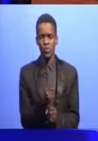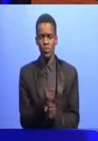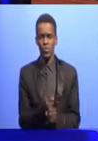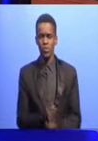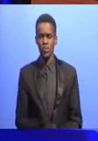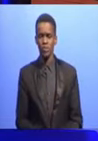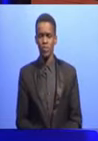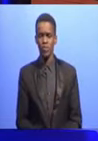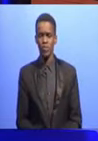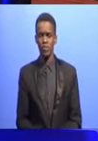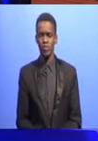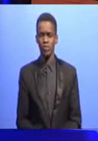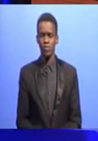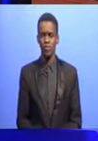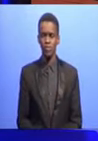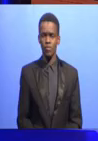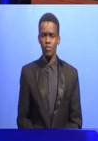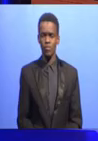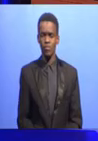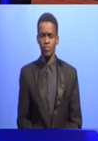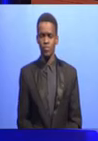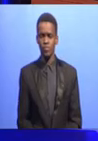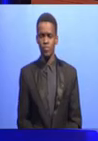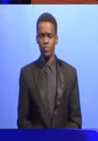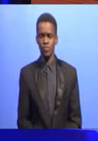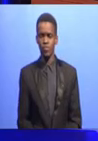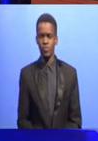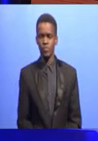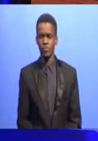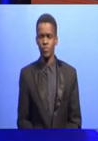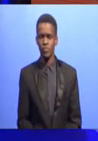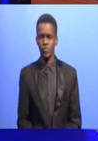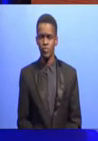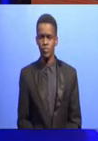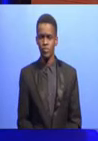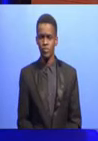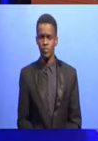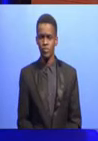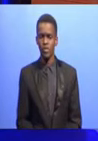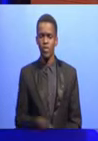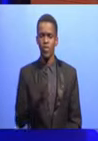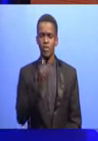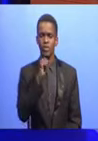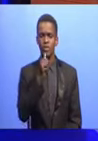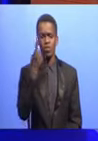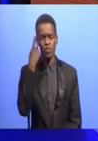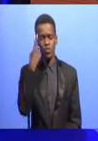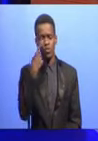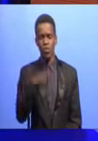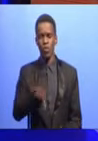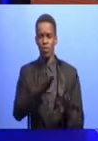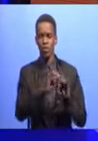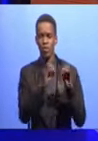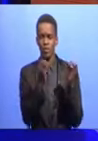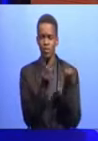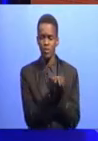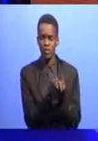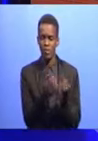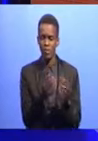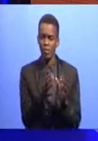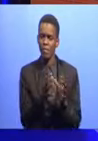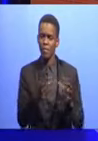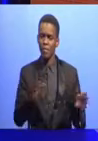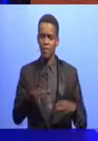maitikoro a dira re le ka gore tota se ga se ka di association is bigger than us emma ke ka le hatsela rona